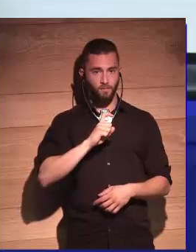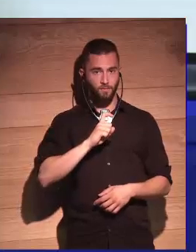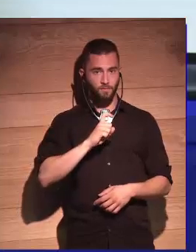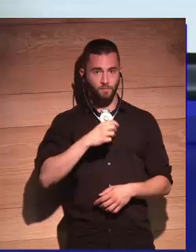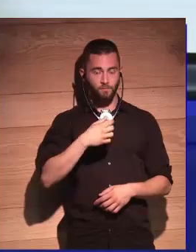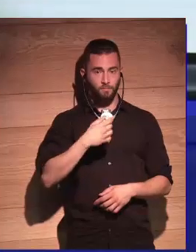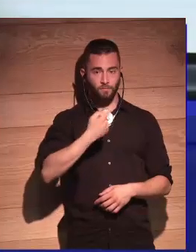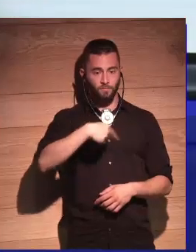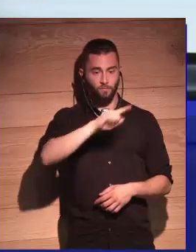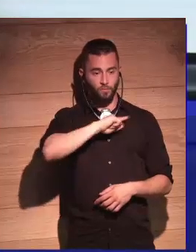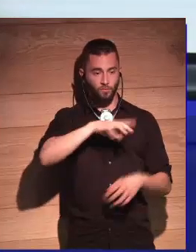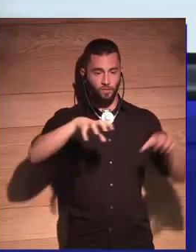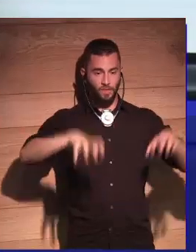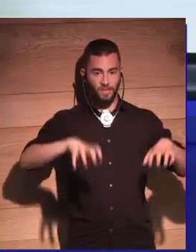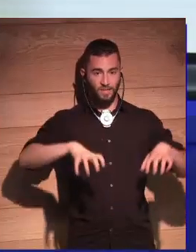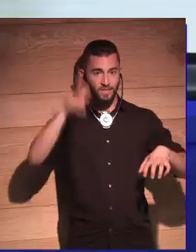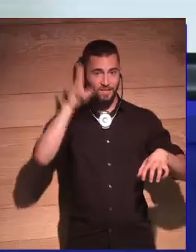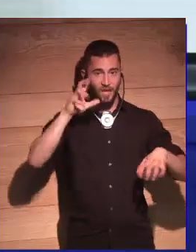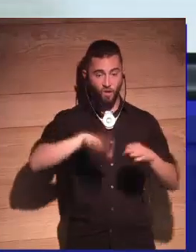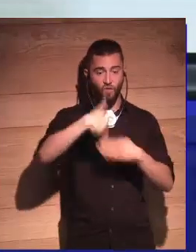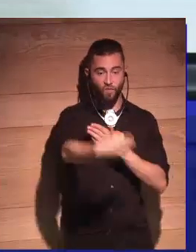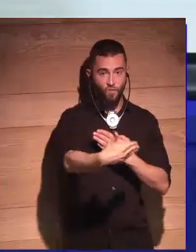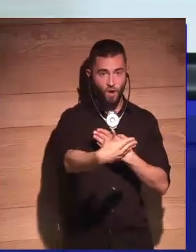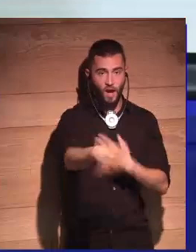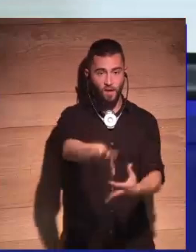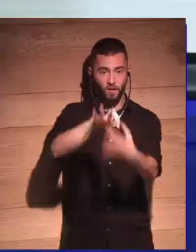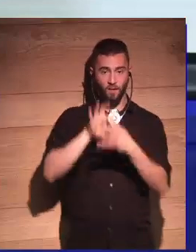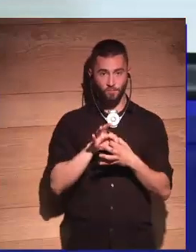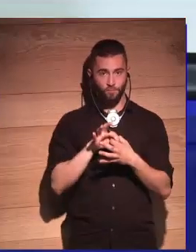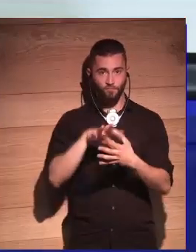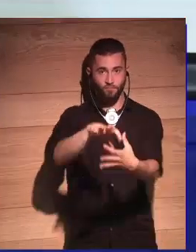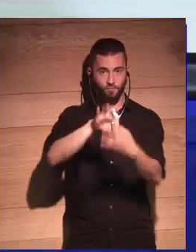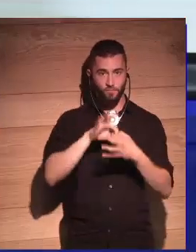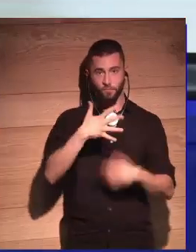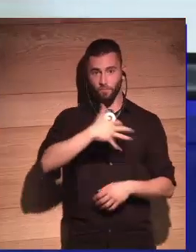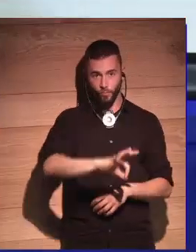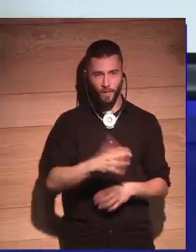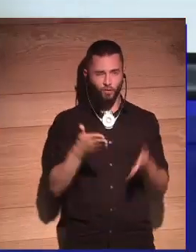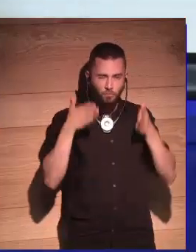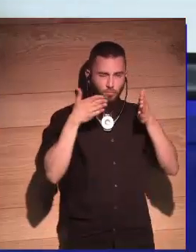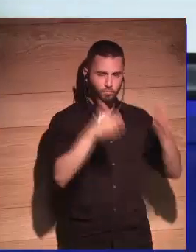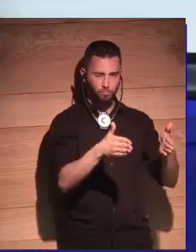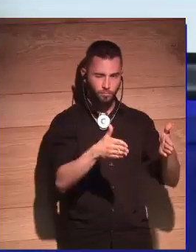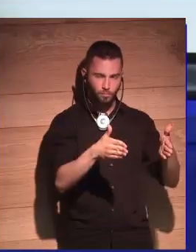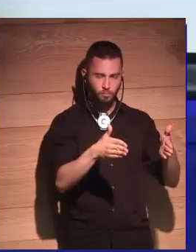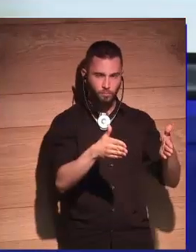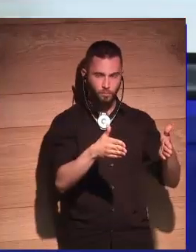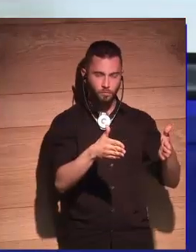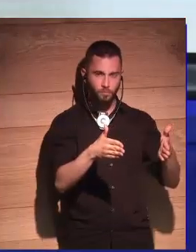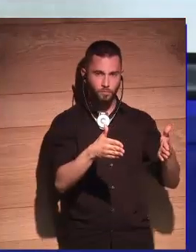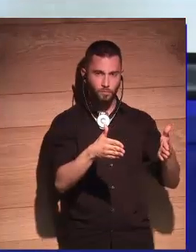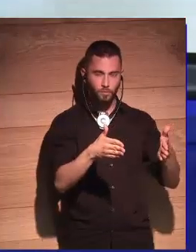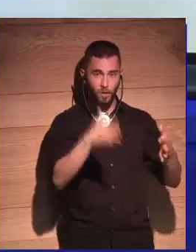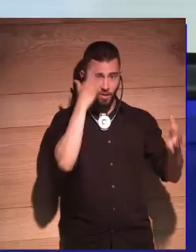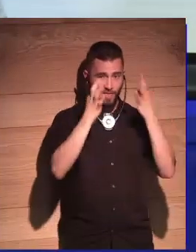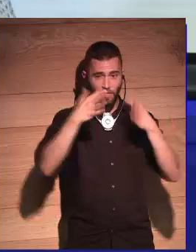we've focused on, and those are design decisions that are important. The actual data, so for